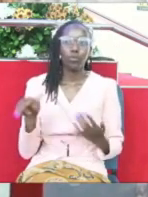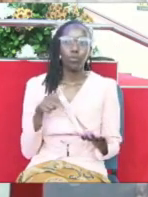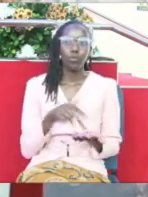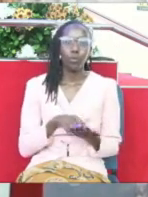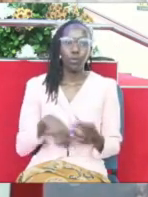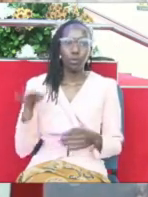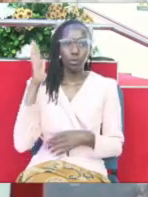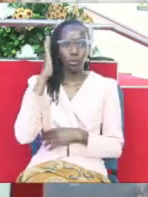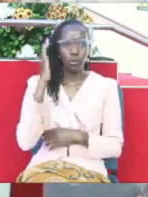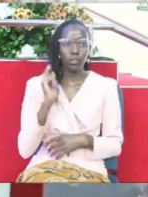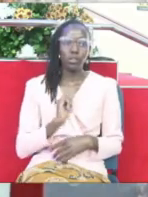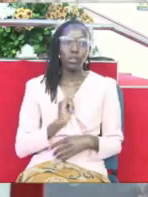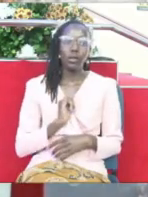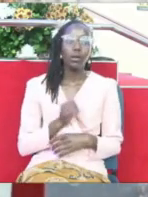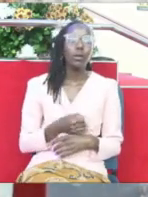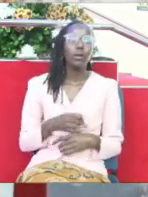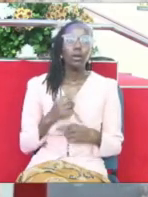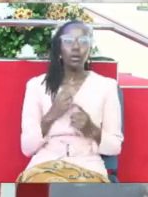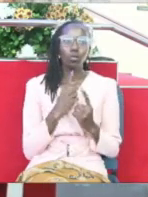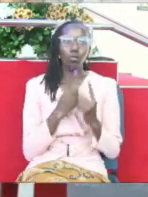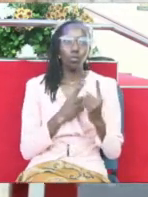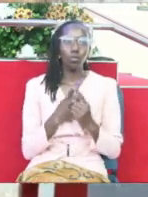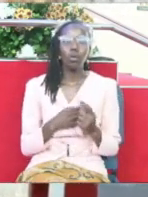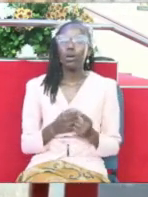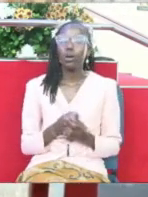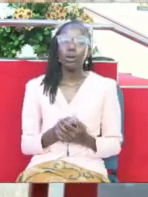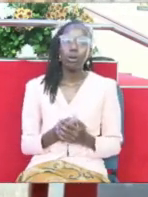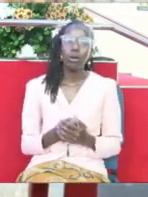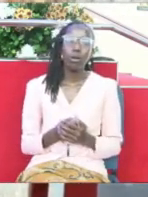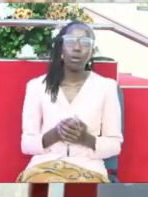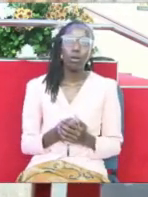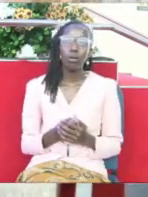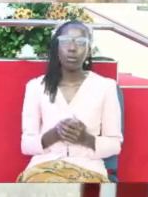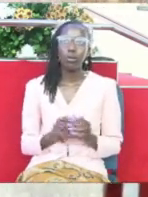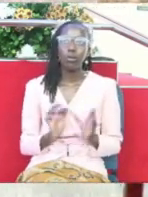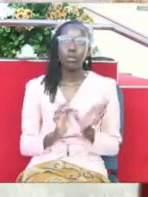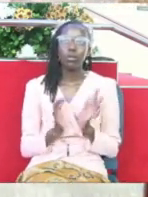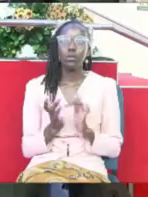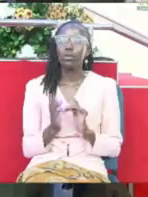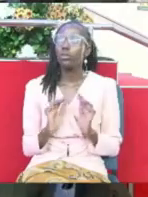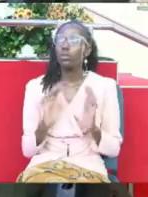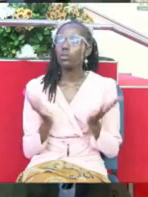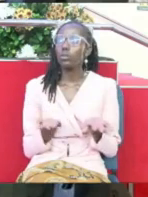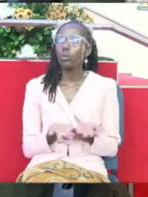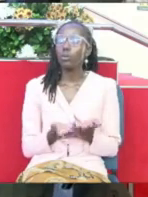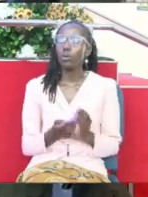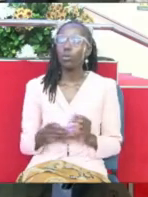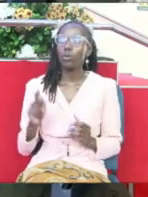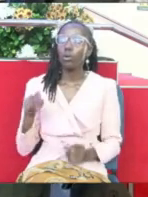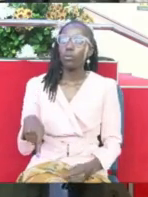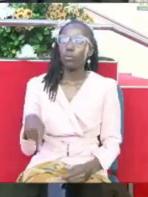ambapo nazungumzia. And again Paul comes in and says in the book of Philippians chapter 3 verse 10. Alafu Paulo anasema tena katika kitabu cha